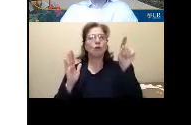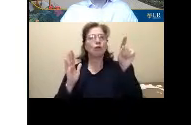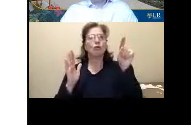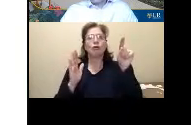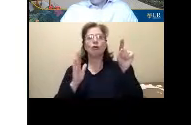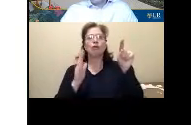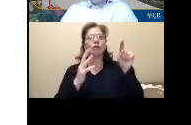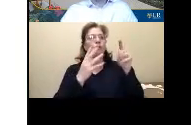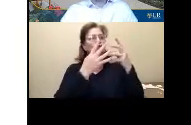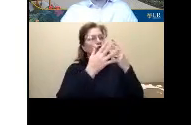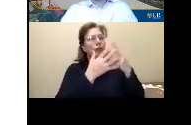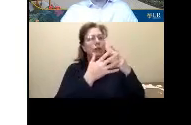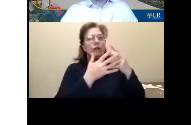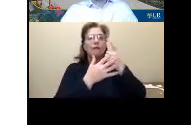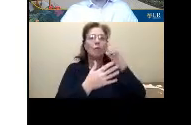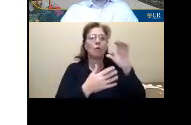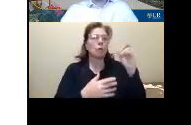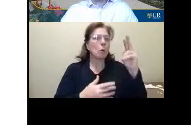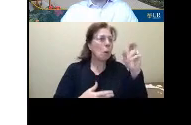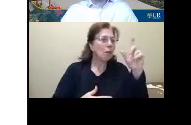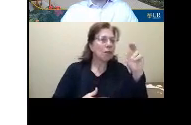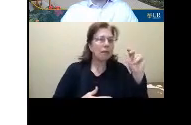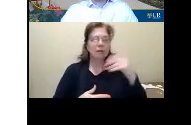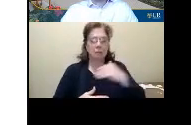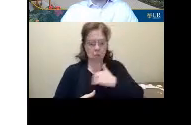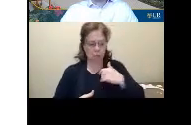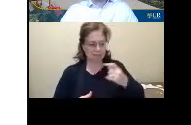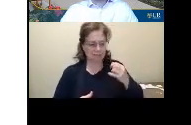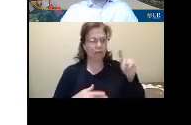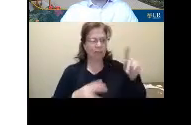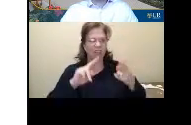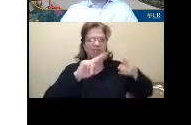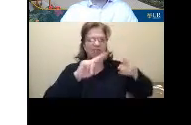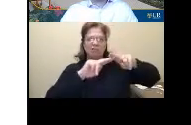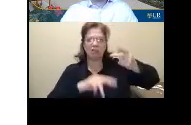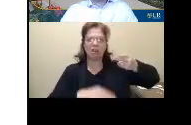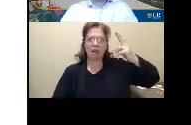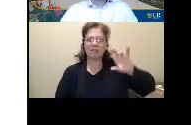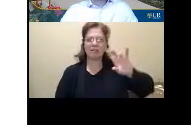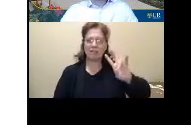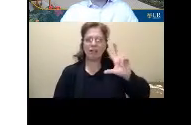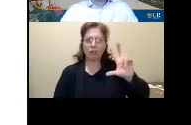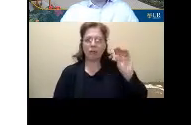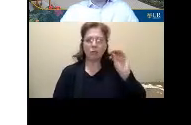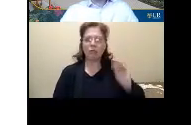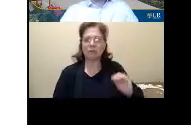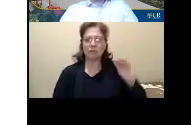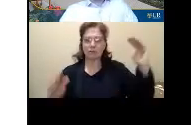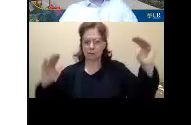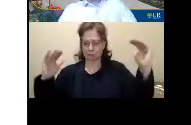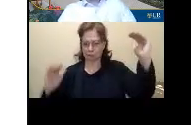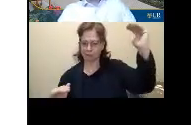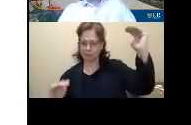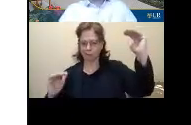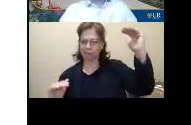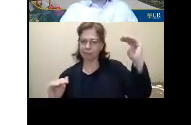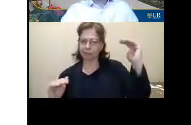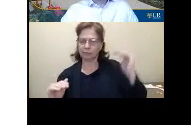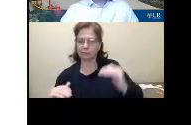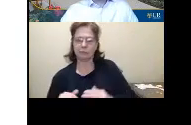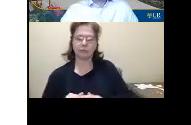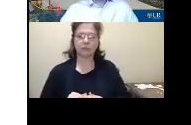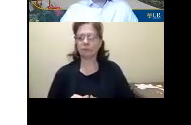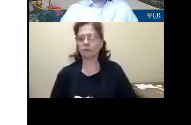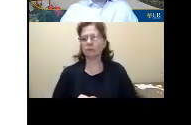at 58% and breast cancer at 73% of eligible patients. So there's been a good